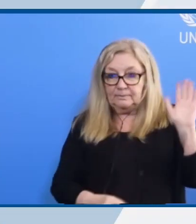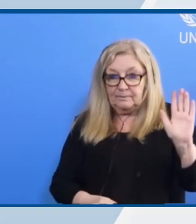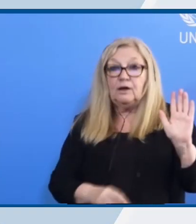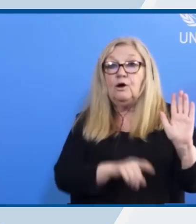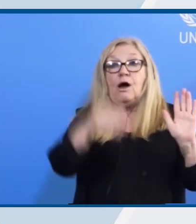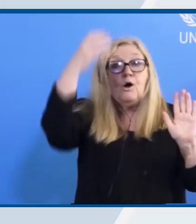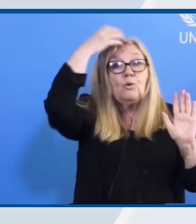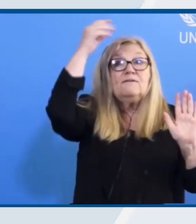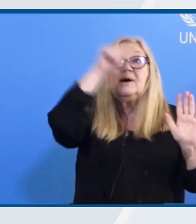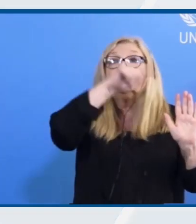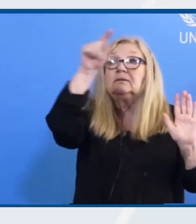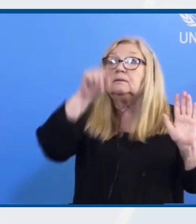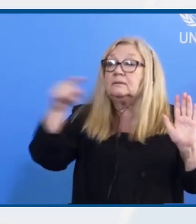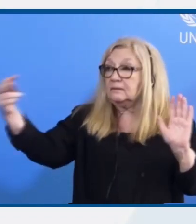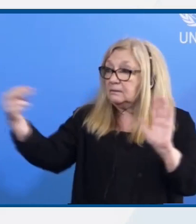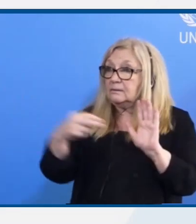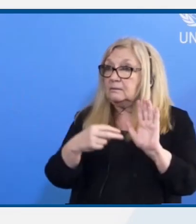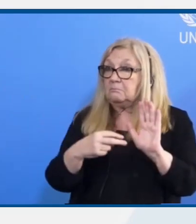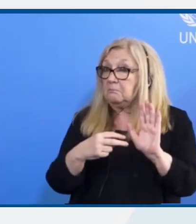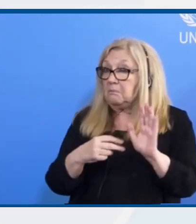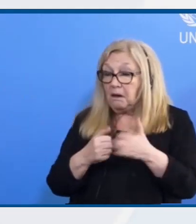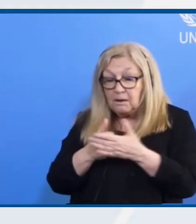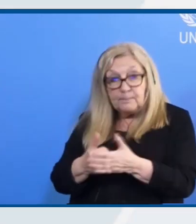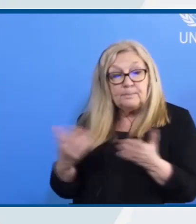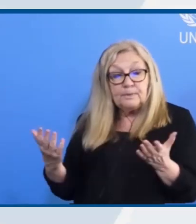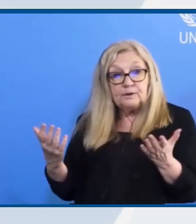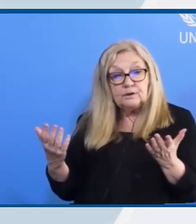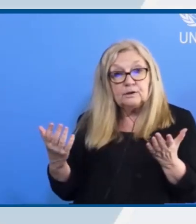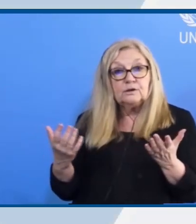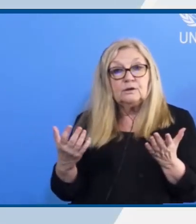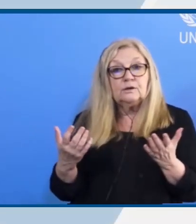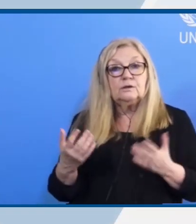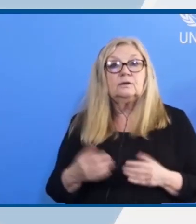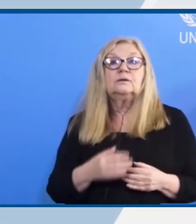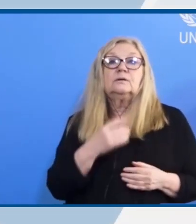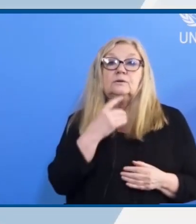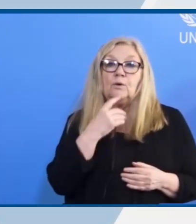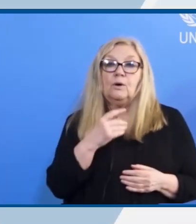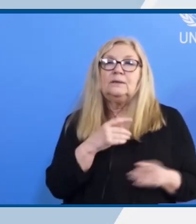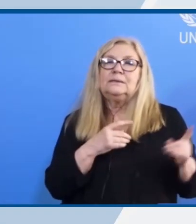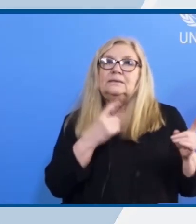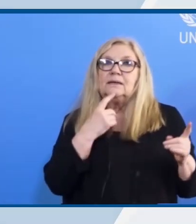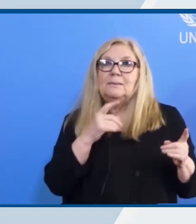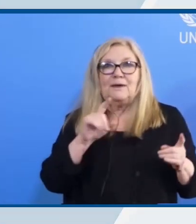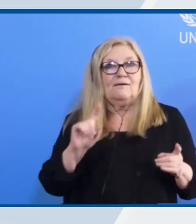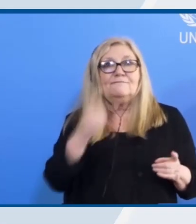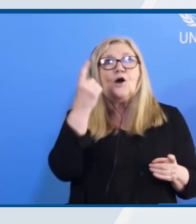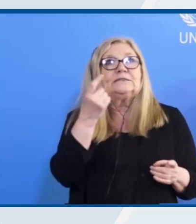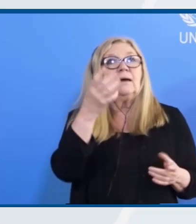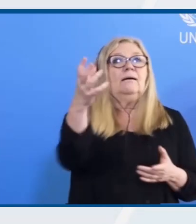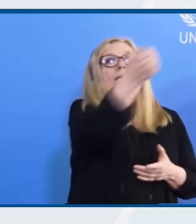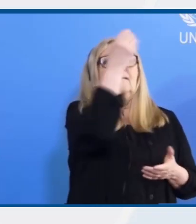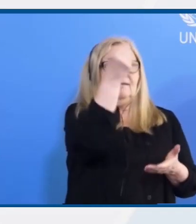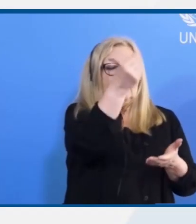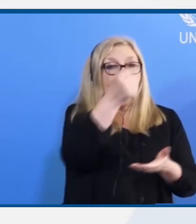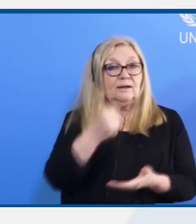towards disaster risk reduction, could that be useful? So, a first initial round, your opportunity as well to comment on what